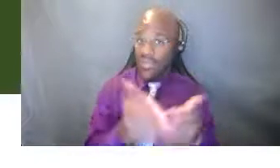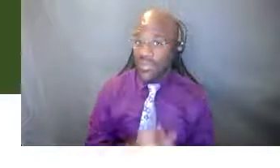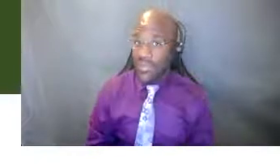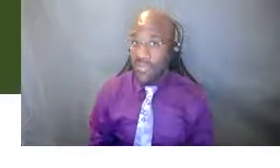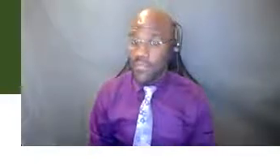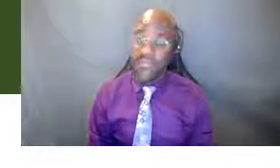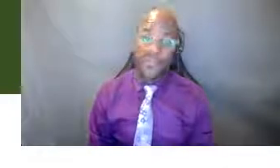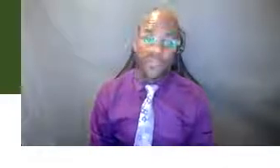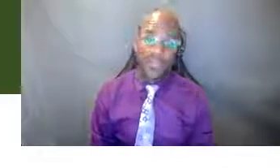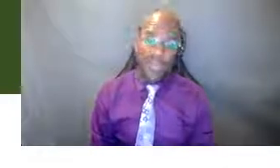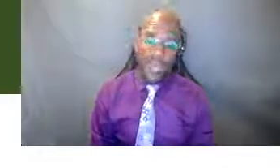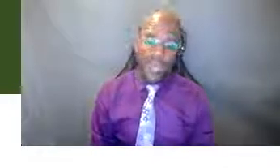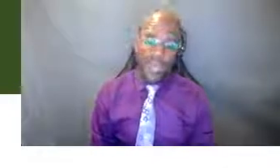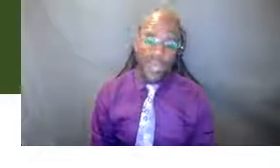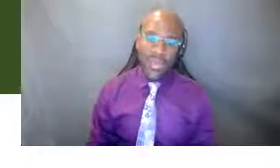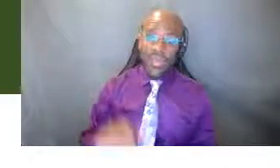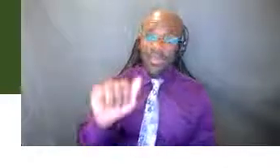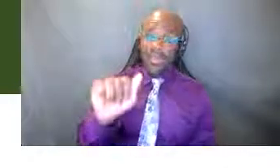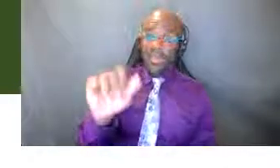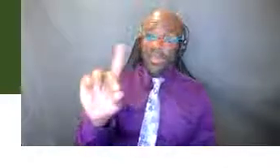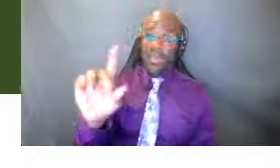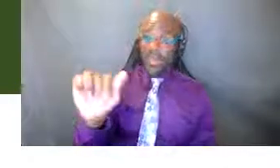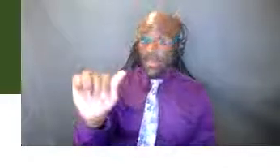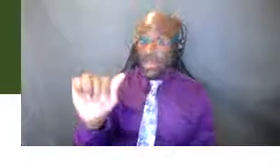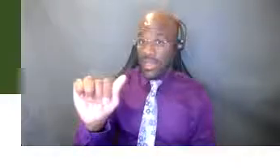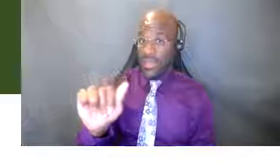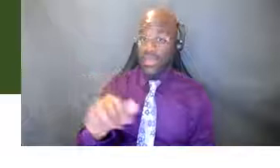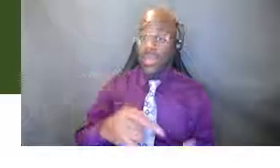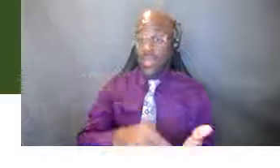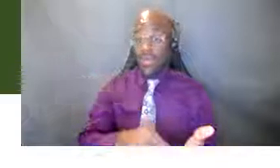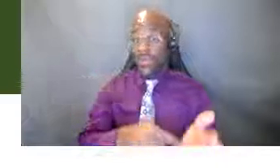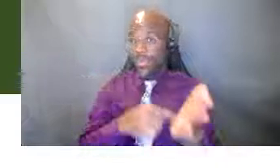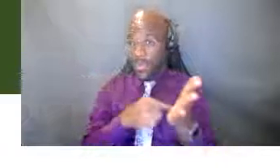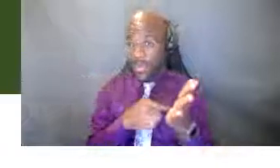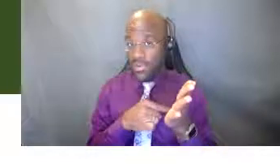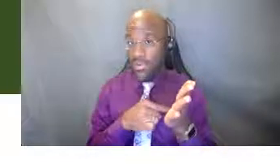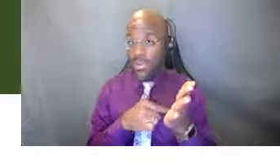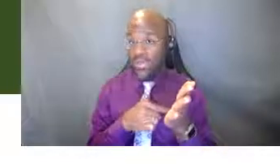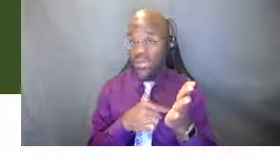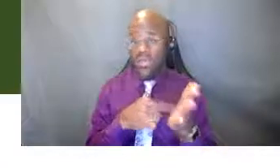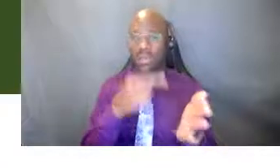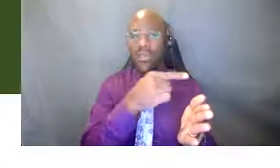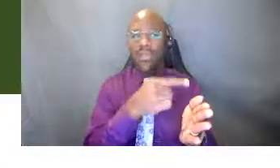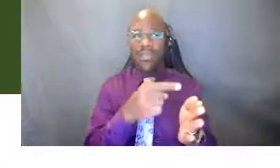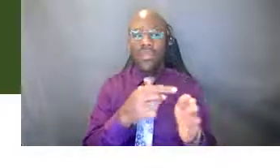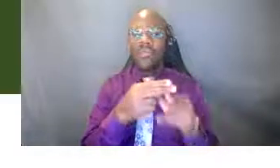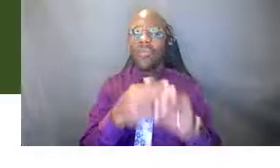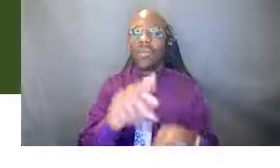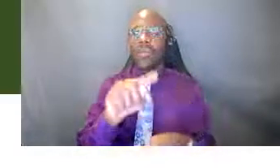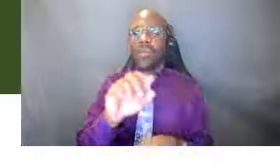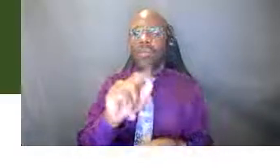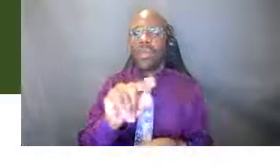So the ADA requires, this is Title II of the ADA, requires